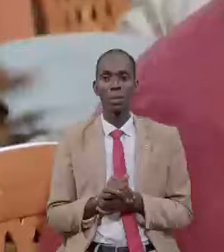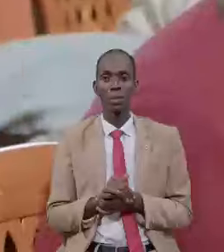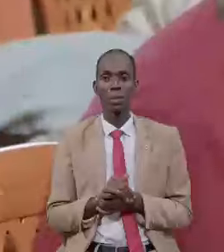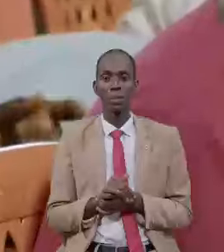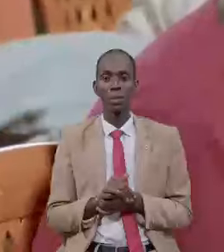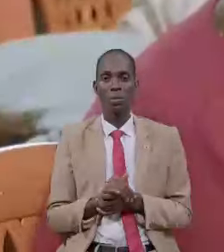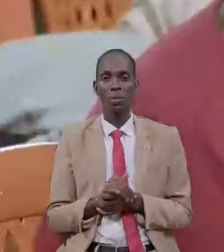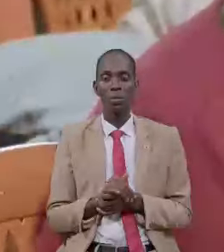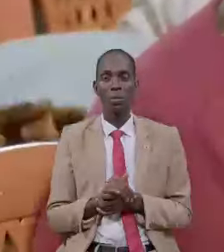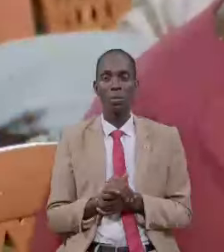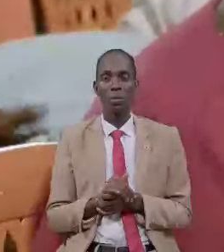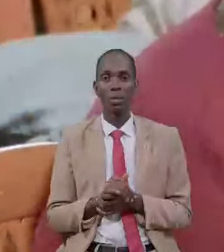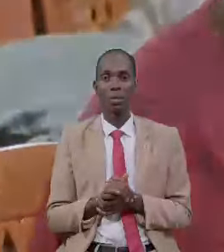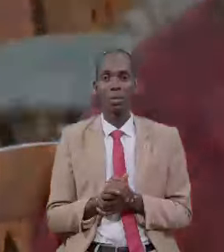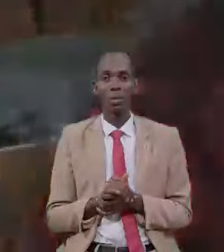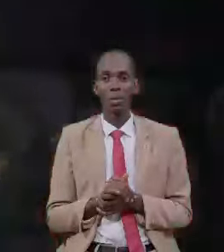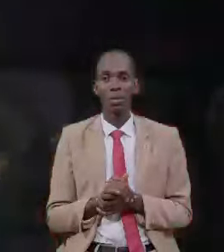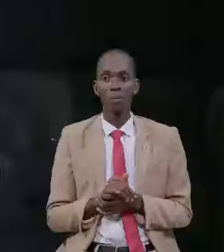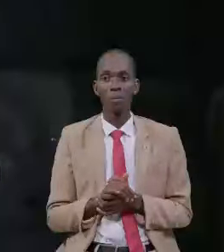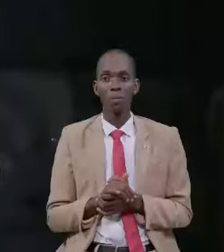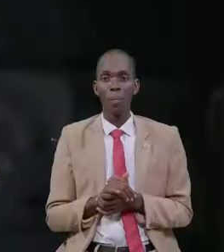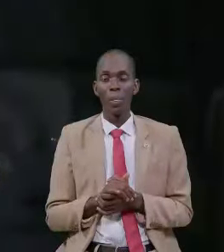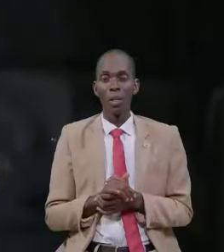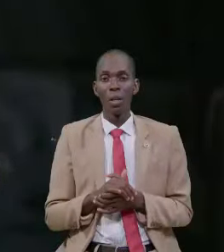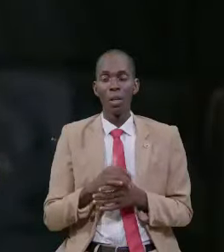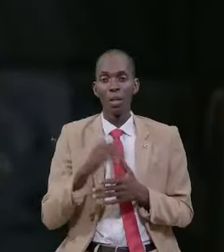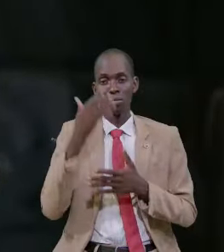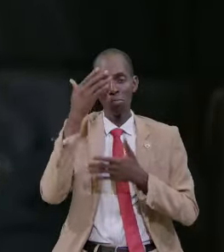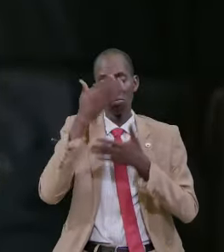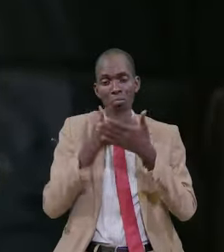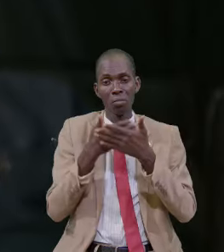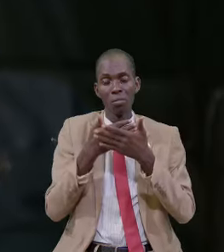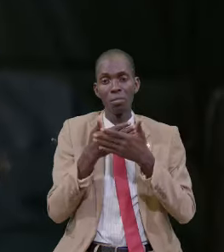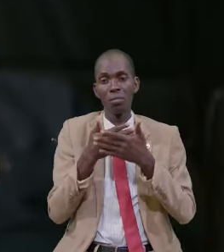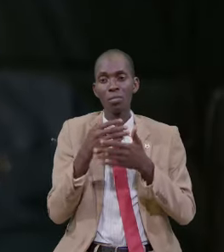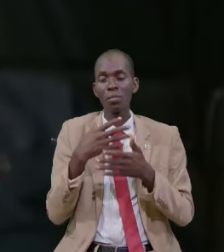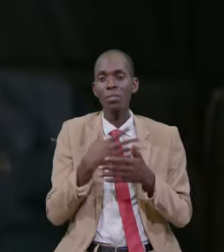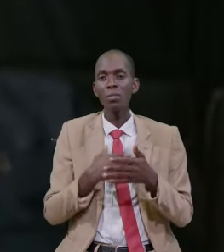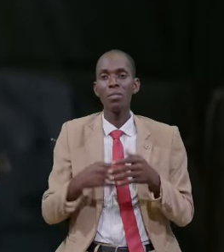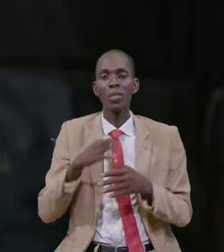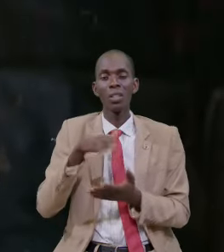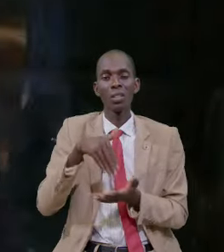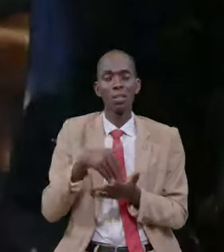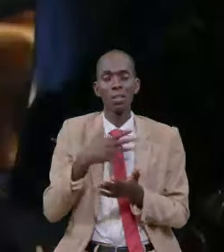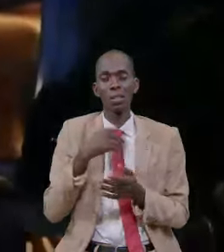Both in the front, at the middle, and at the rear, the far back.